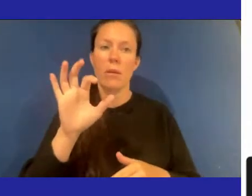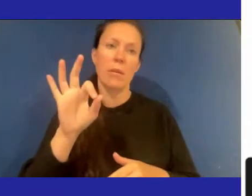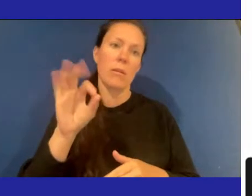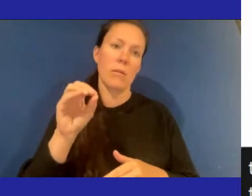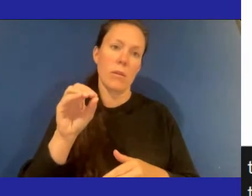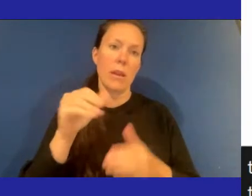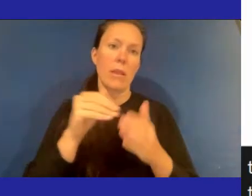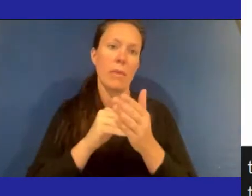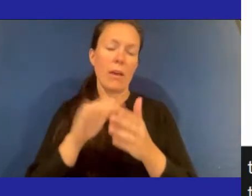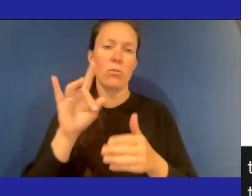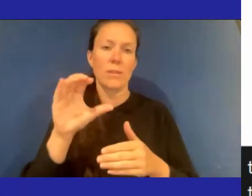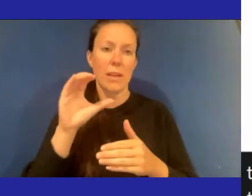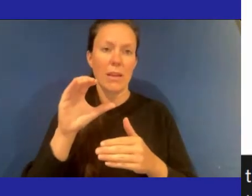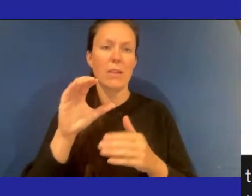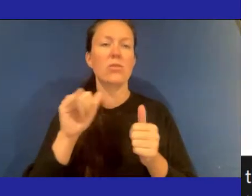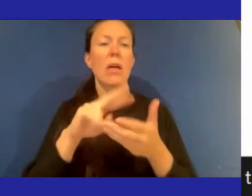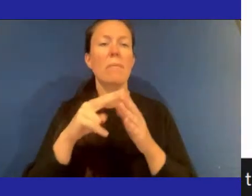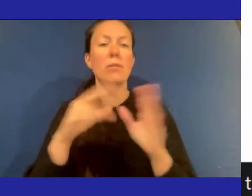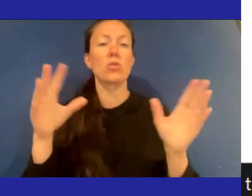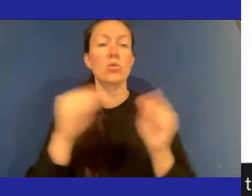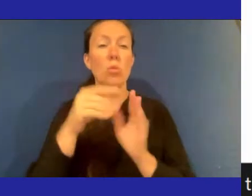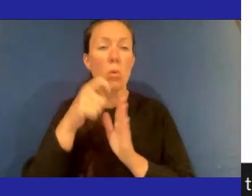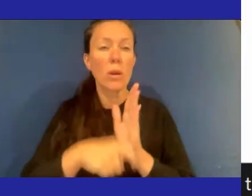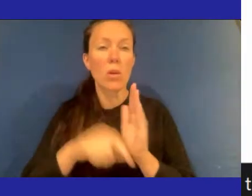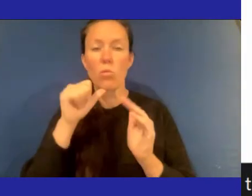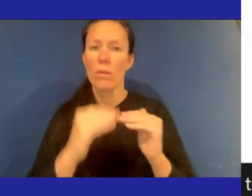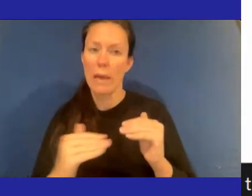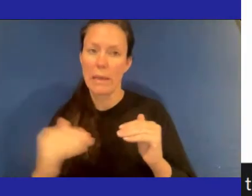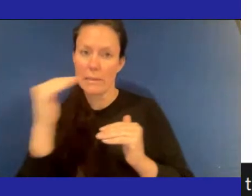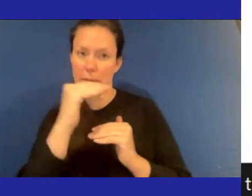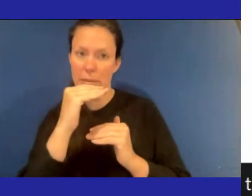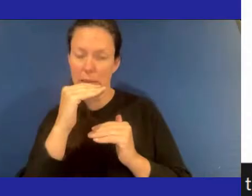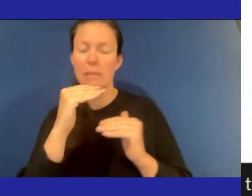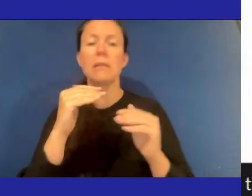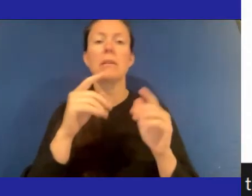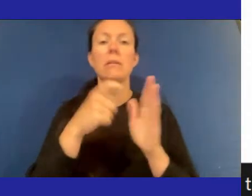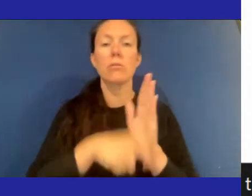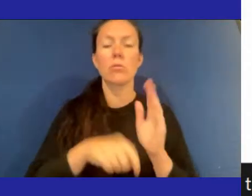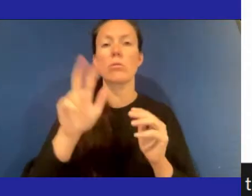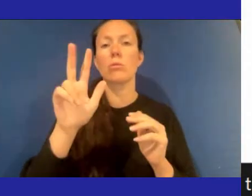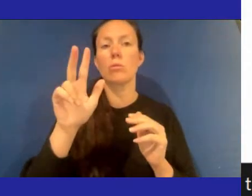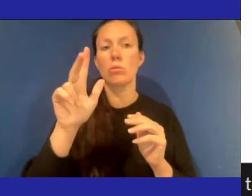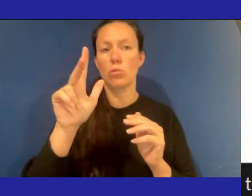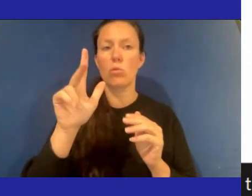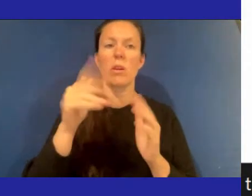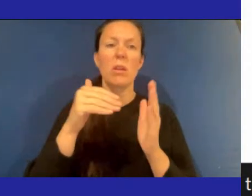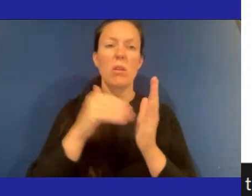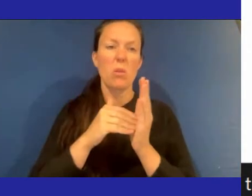$3,990,800 to bring the total cost not to exceed of